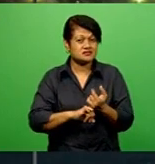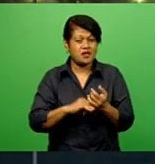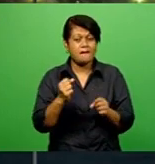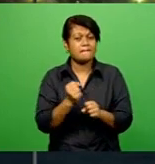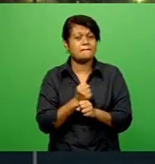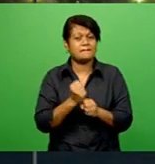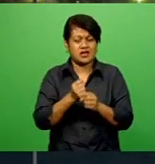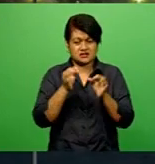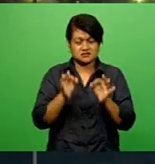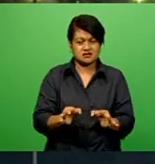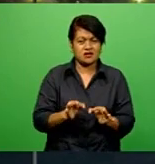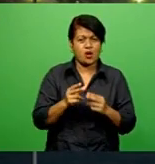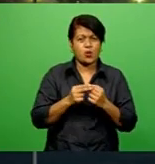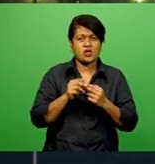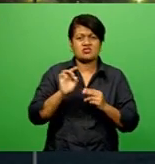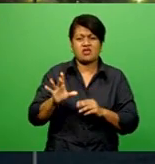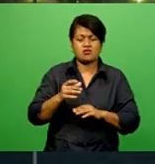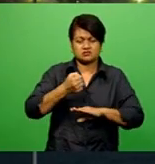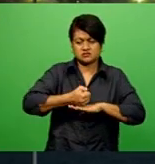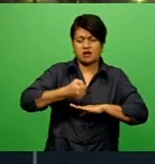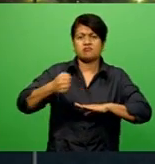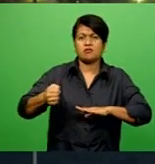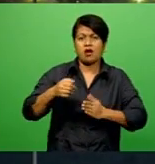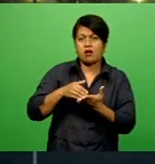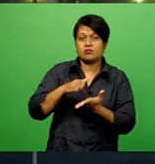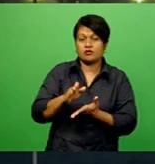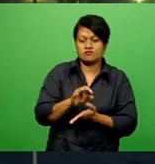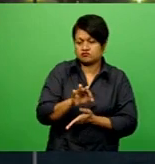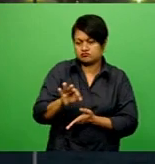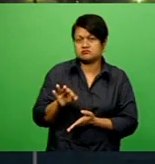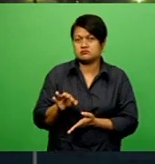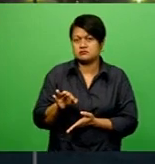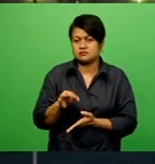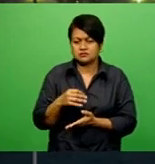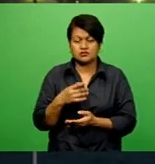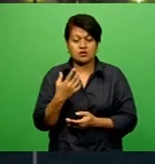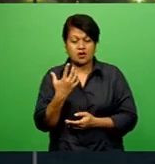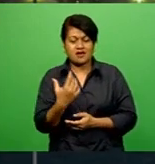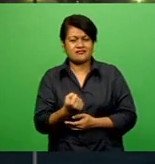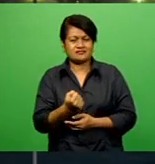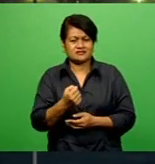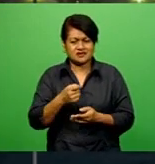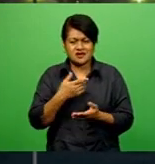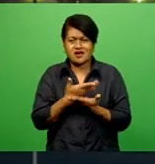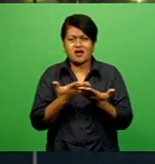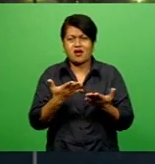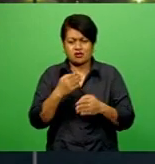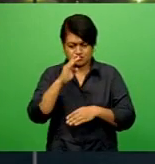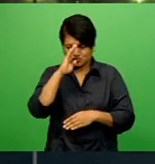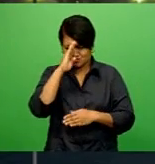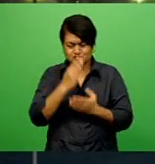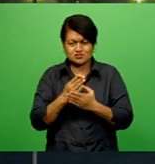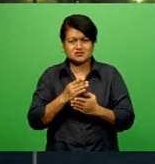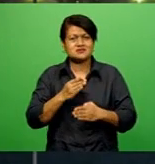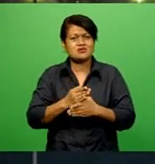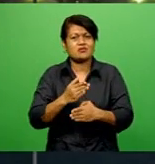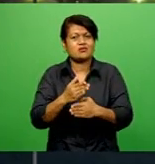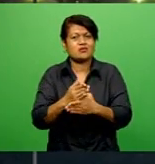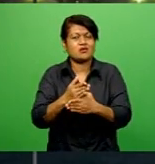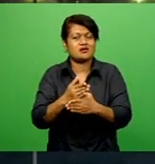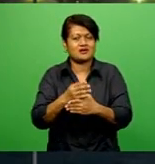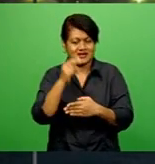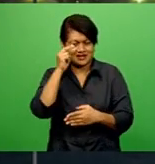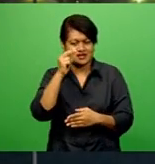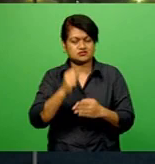the government's approval or consultation to raise the requirements for students' academic performance under the National Toppers